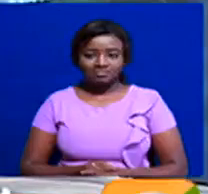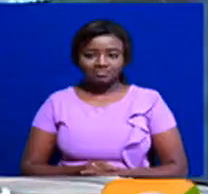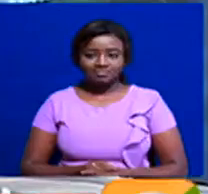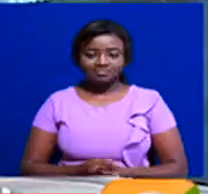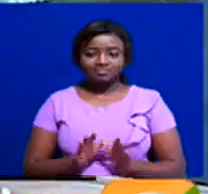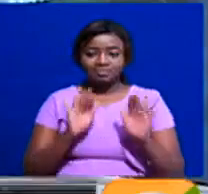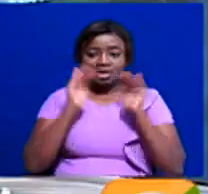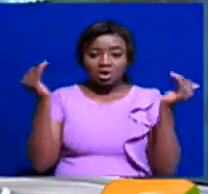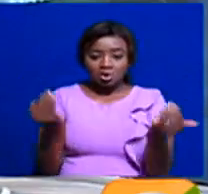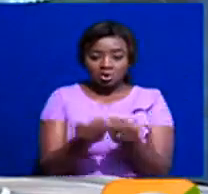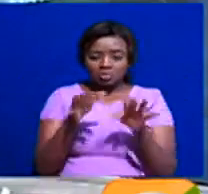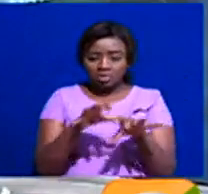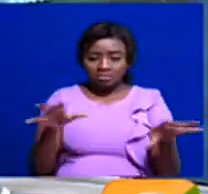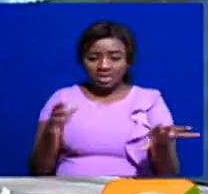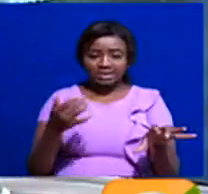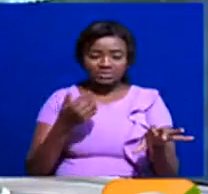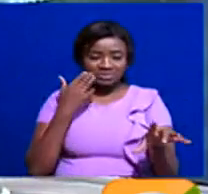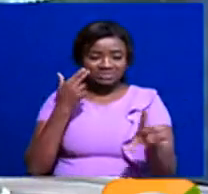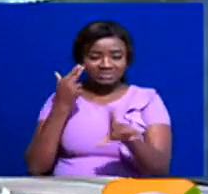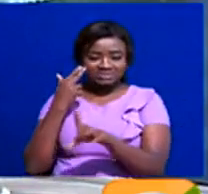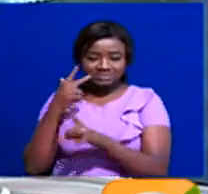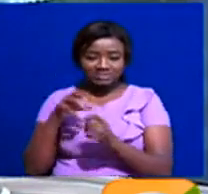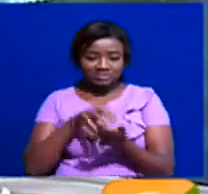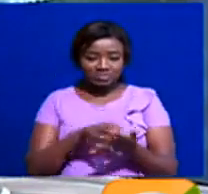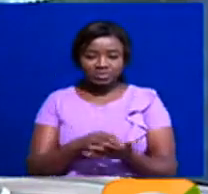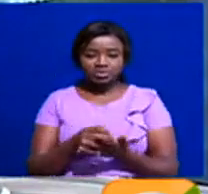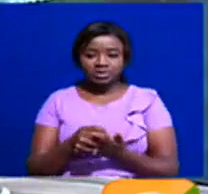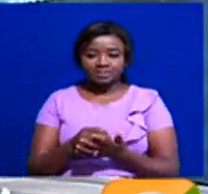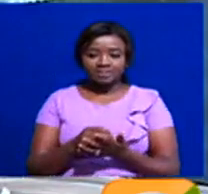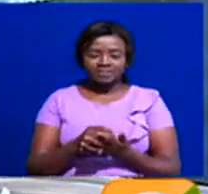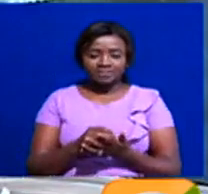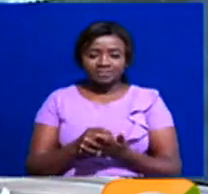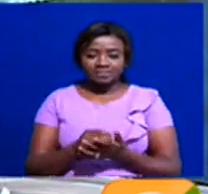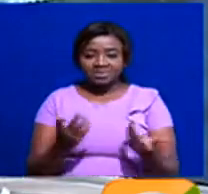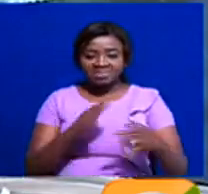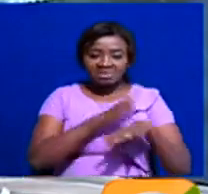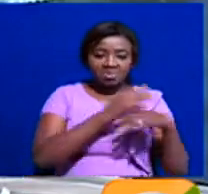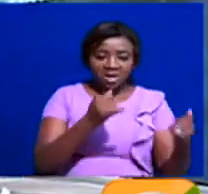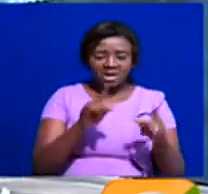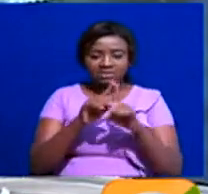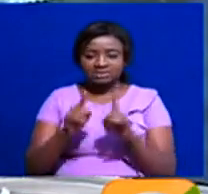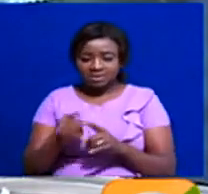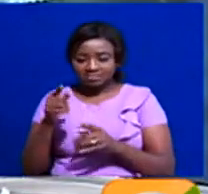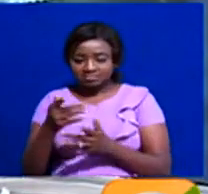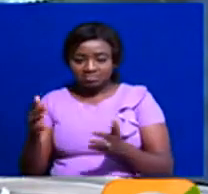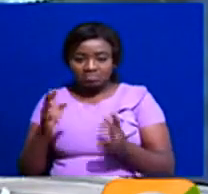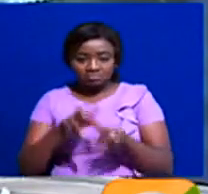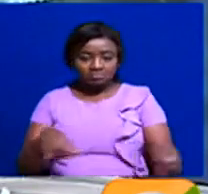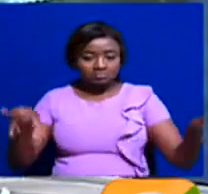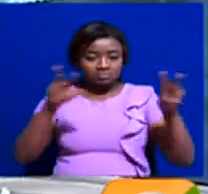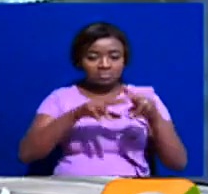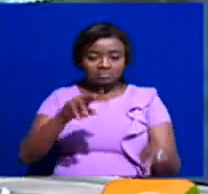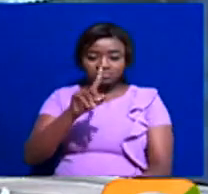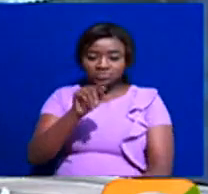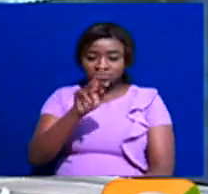So the global market size of extended reality, which encompasses augmented and virtual reality, is valued at trillions of shillings, even as